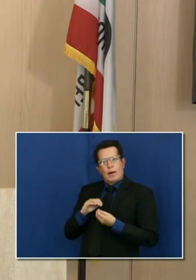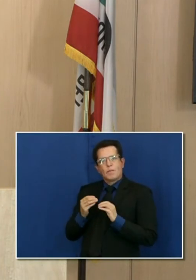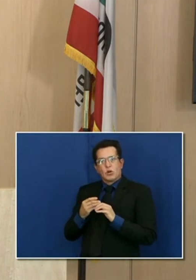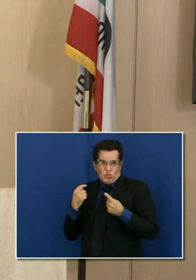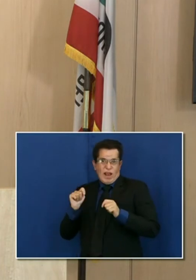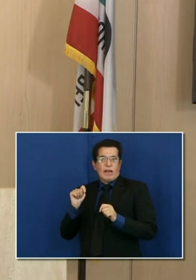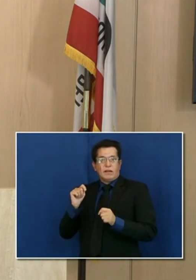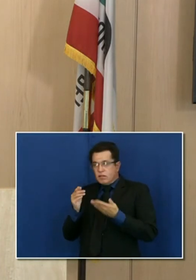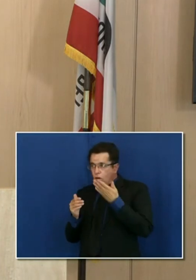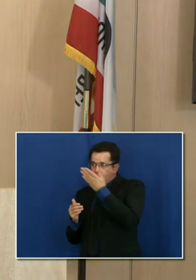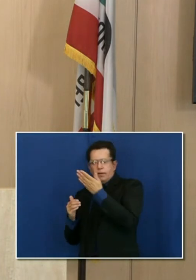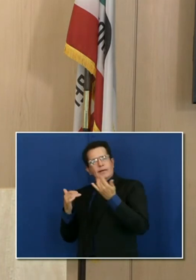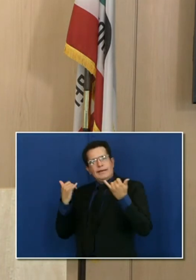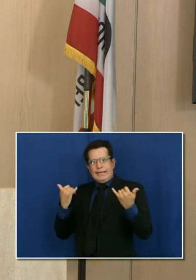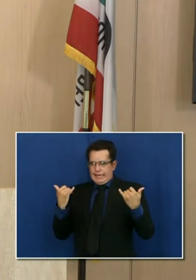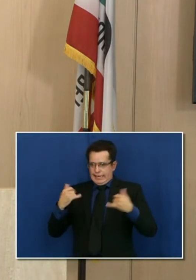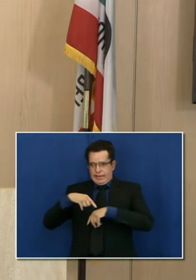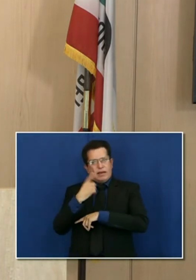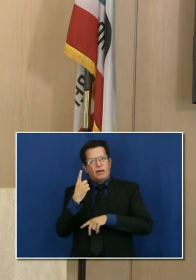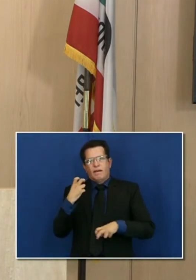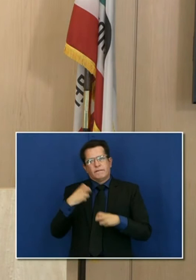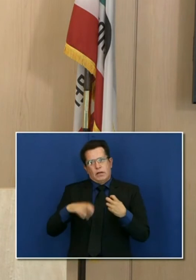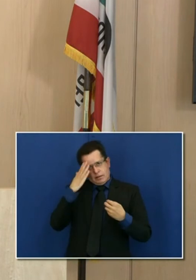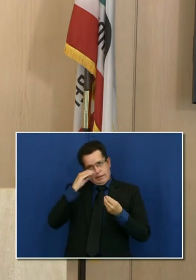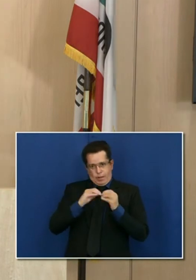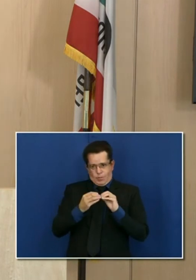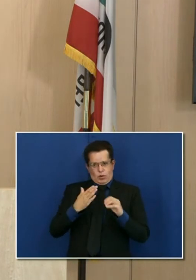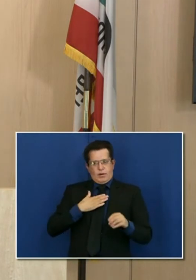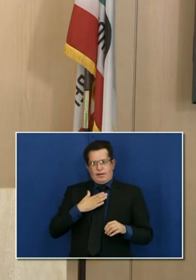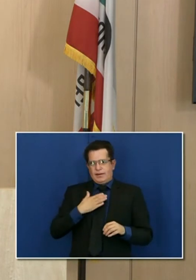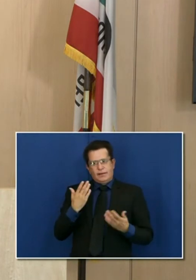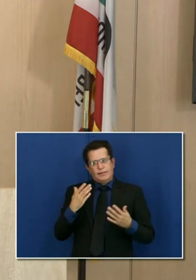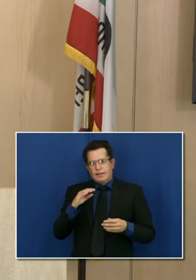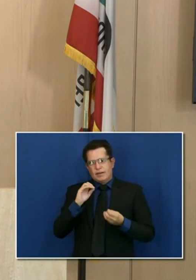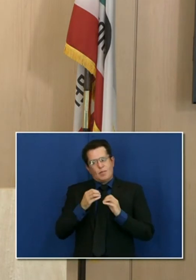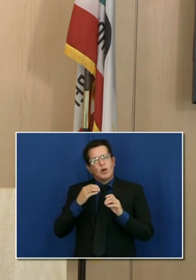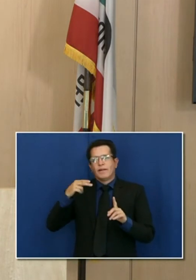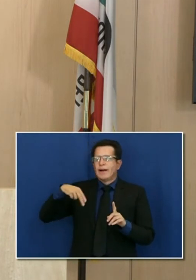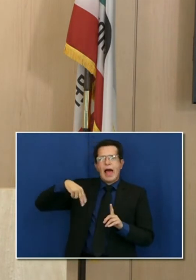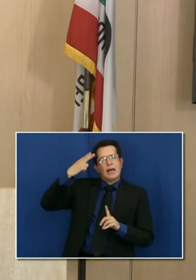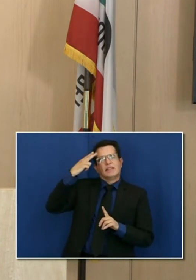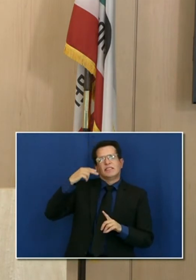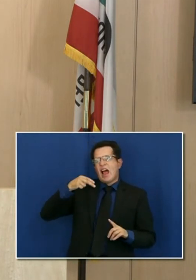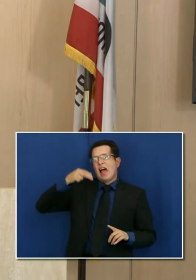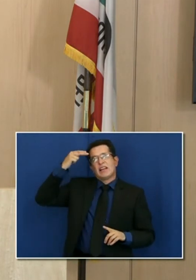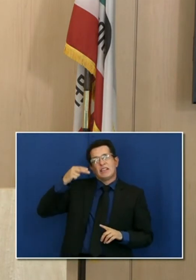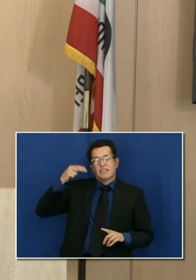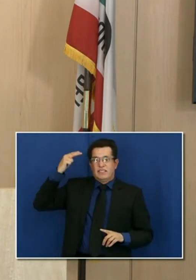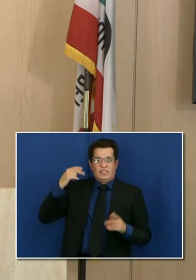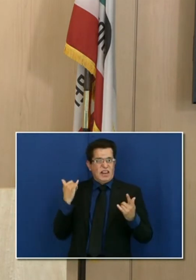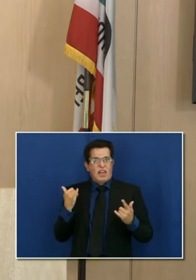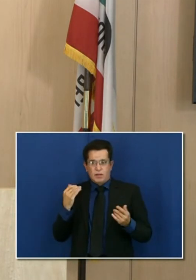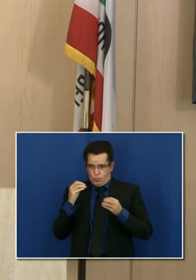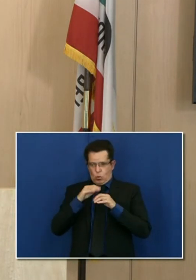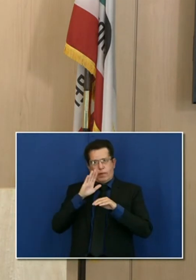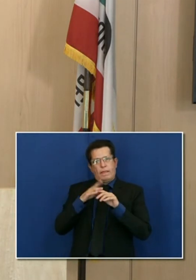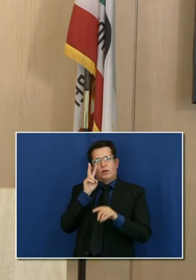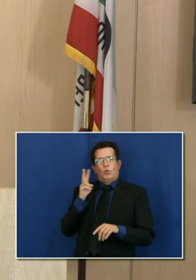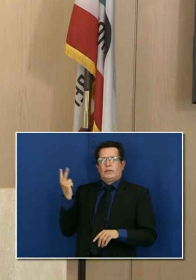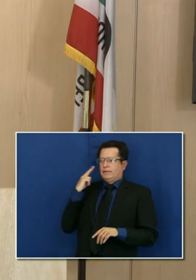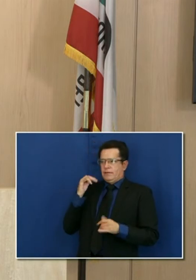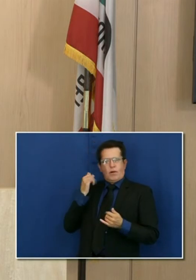Today, the numbers are extremely and much more high than were experienced 2 weeks